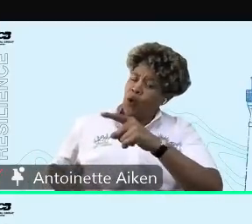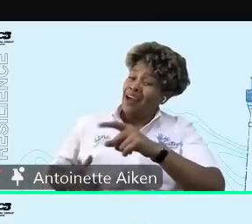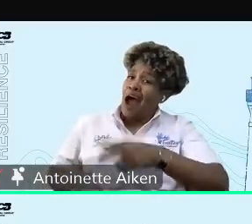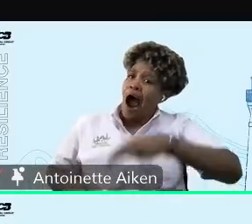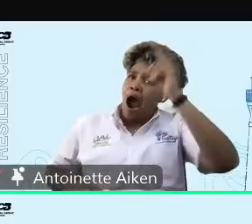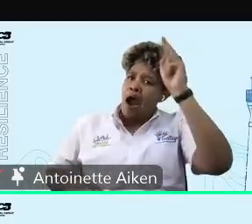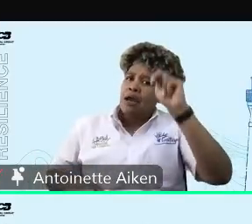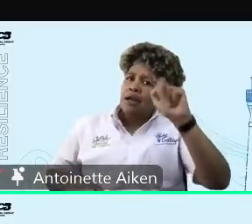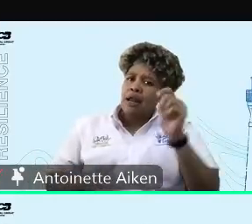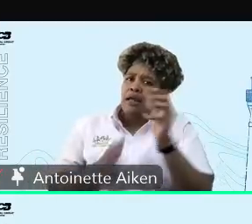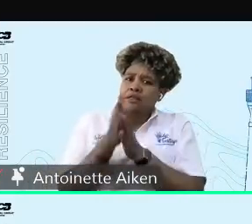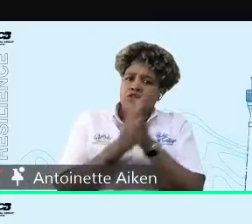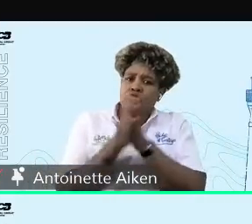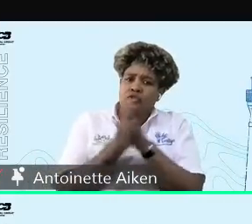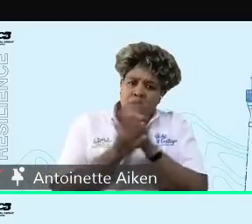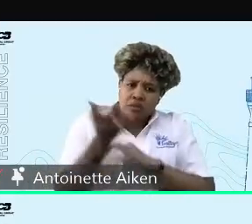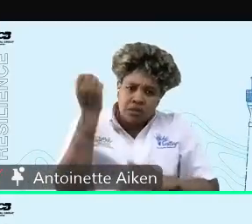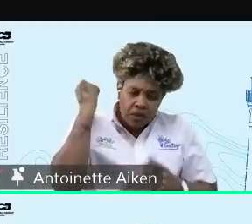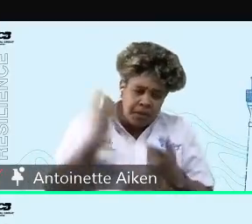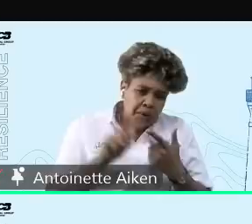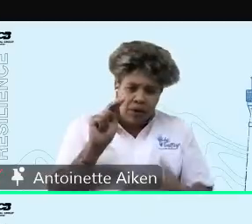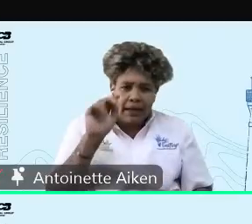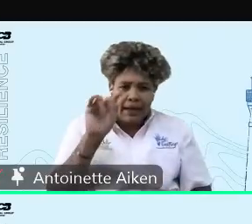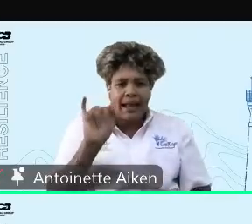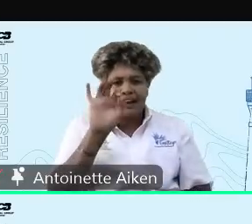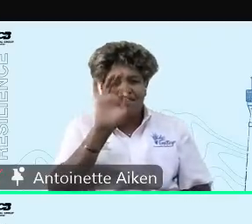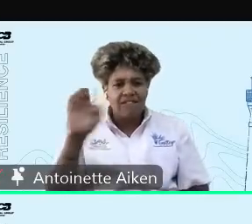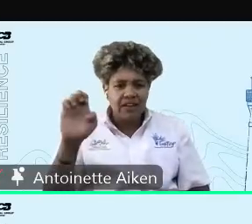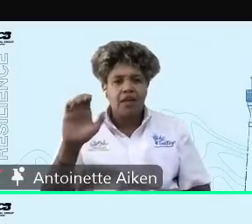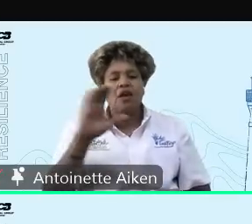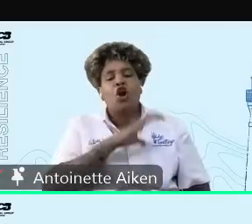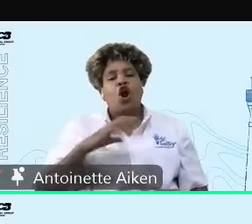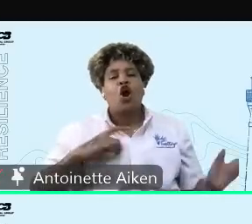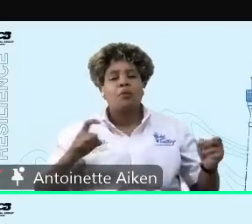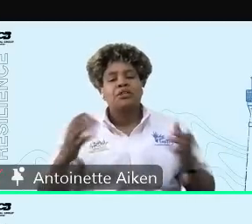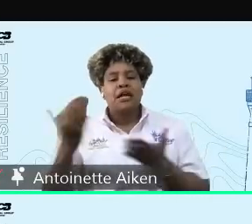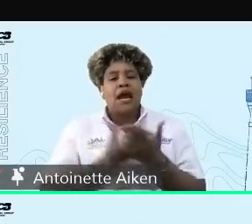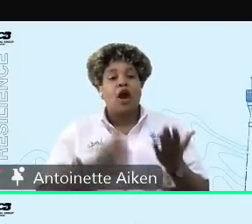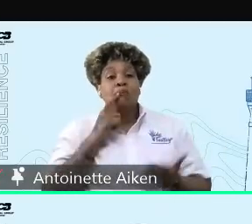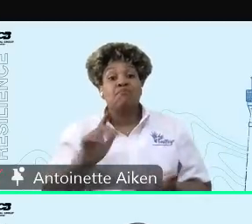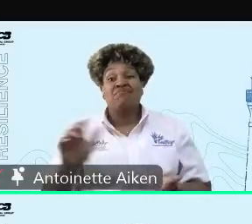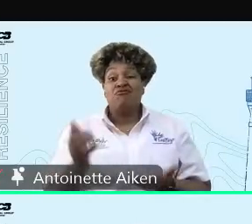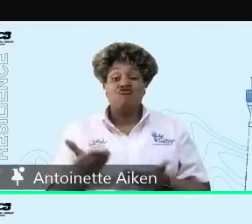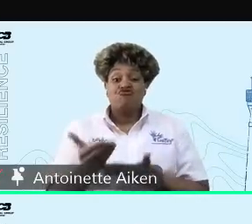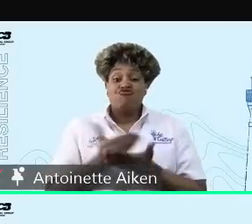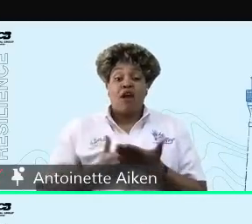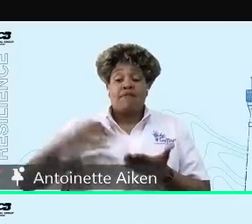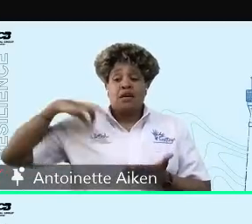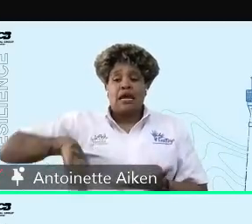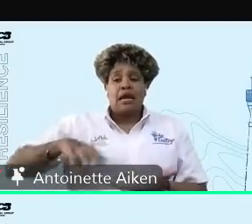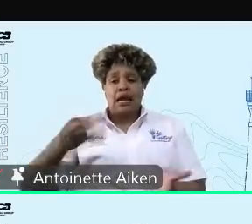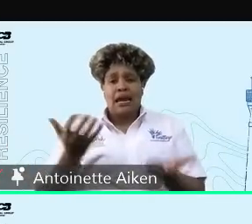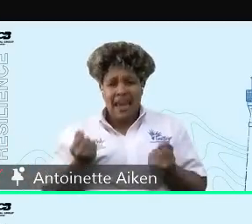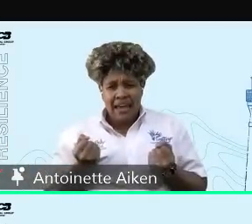income and net fee and commission income. The revenue and gains the